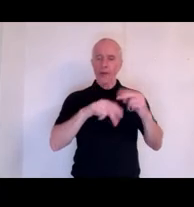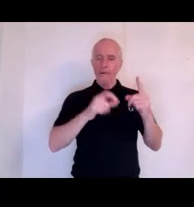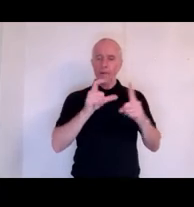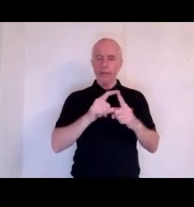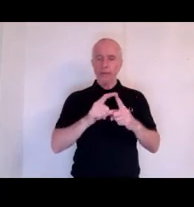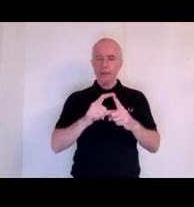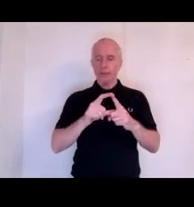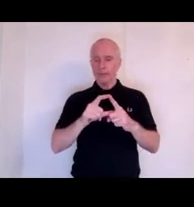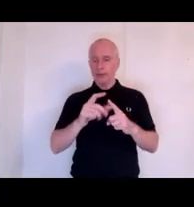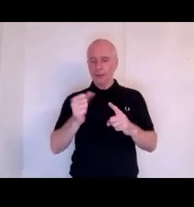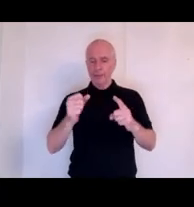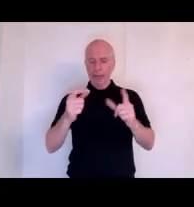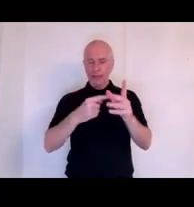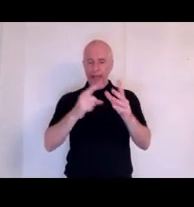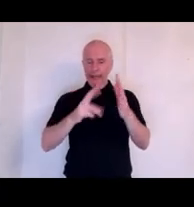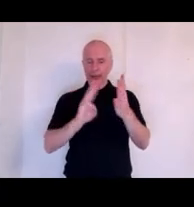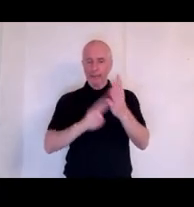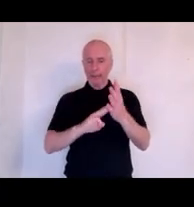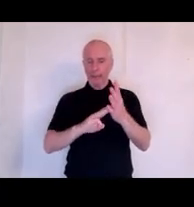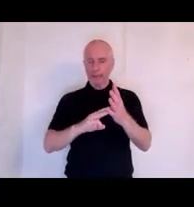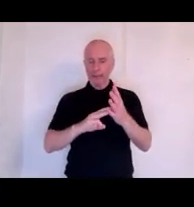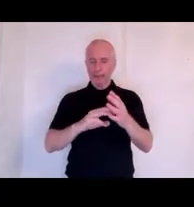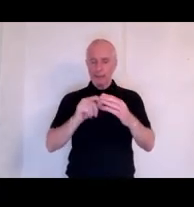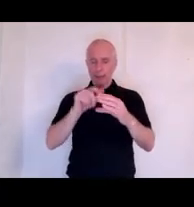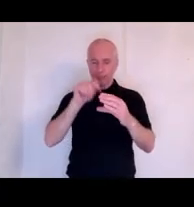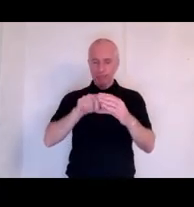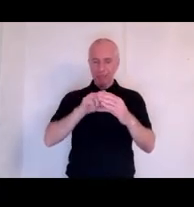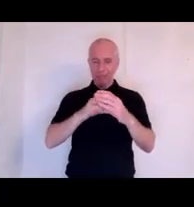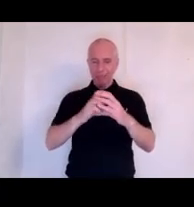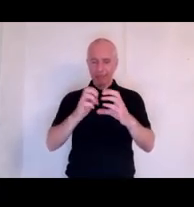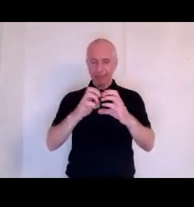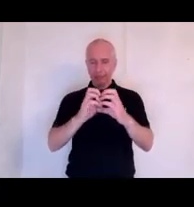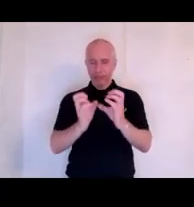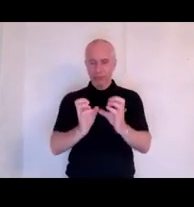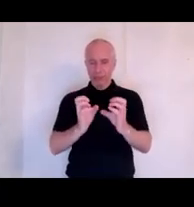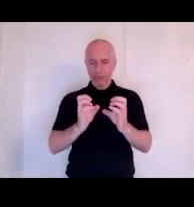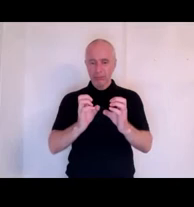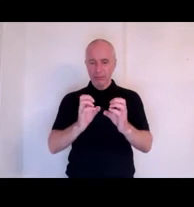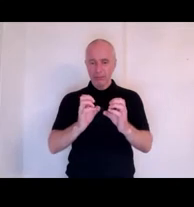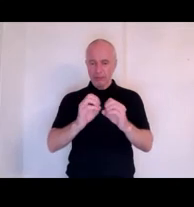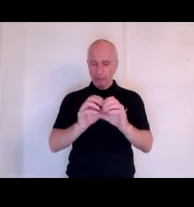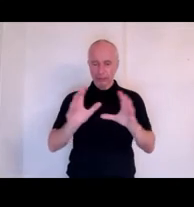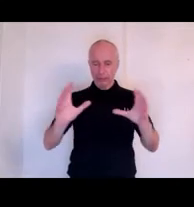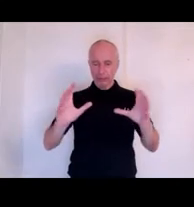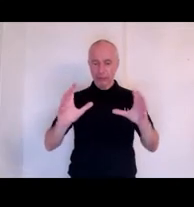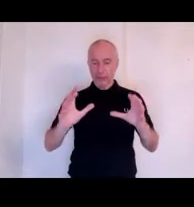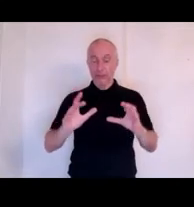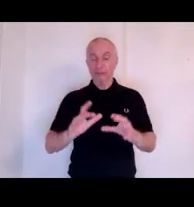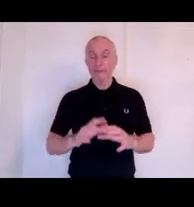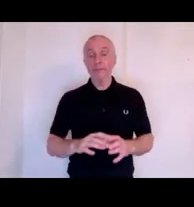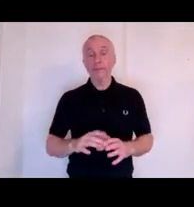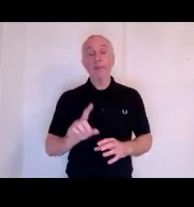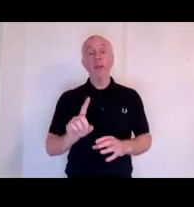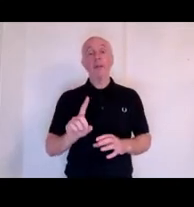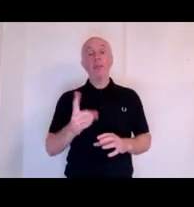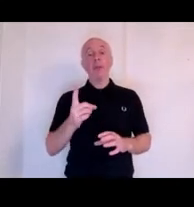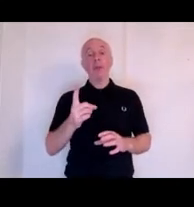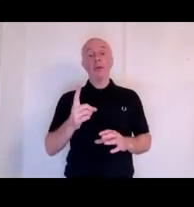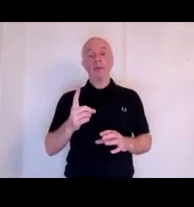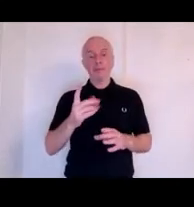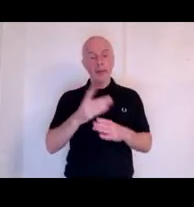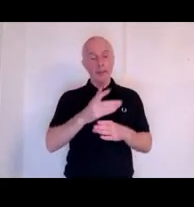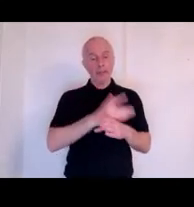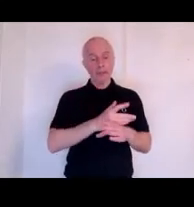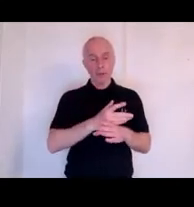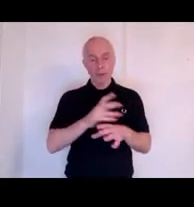probabilities behind what happens in nuclear interactions. But before I start getting into the detail of